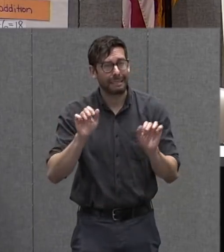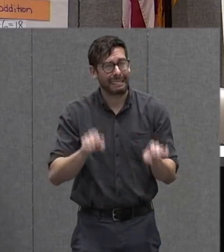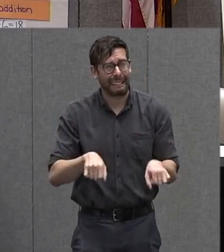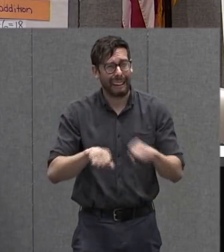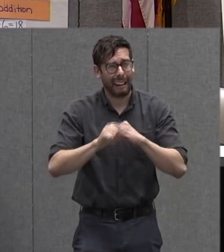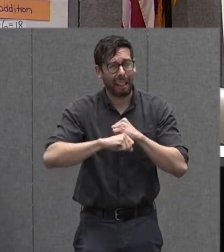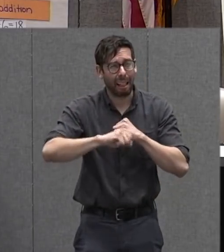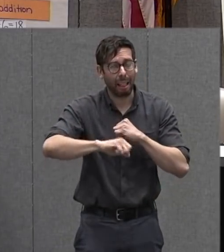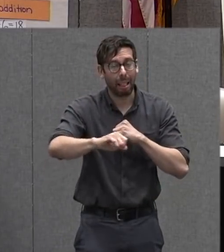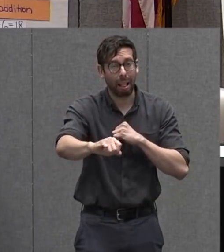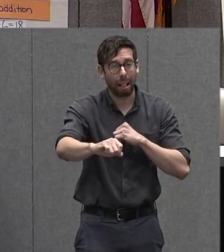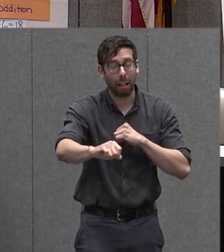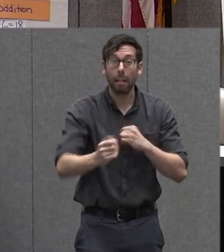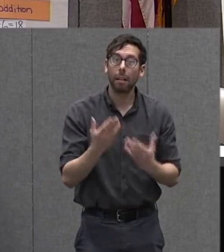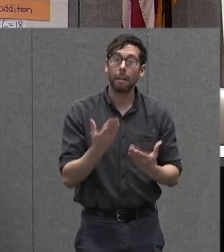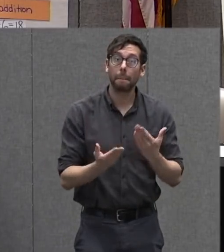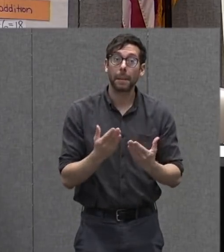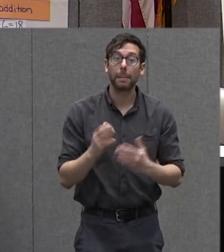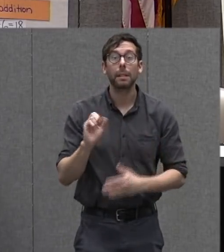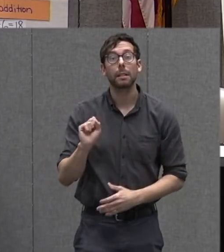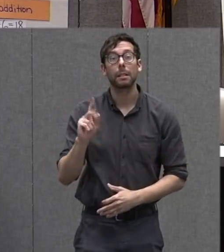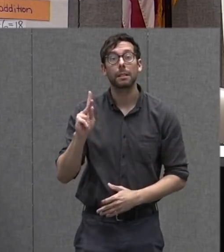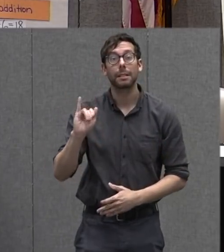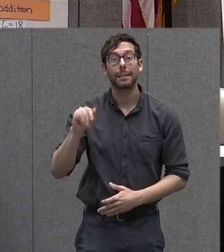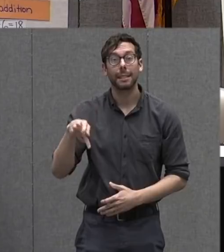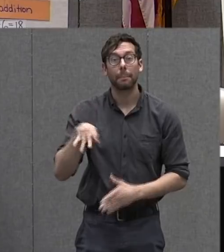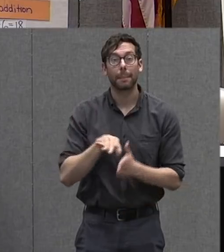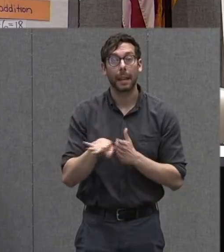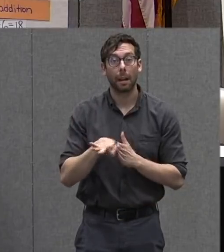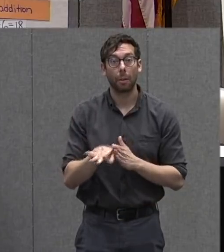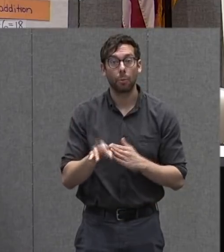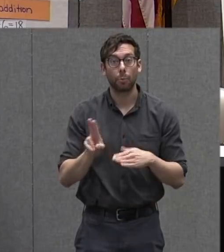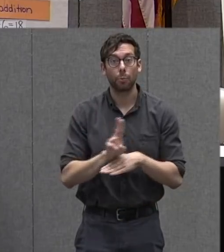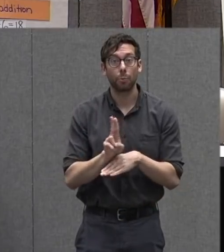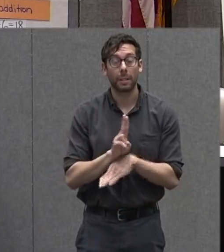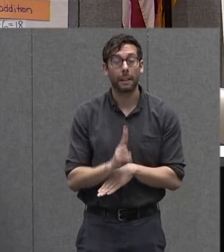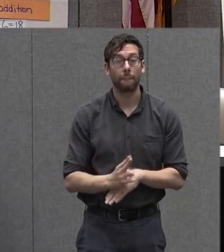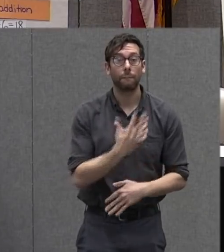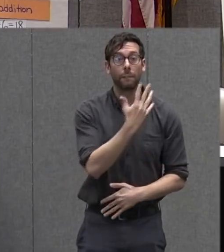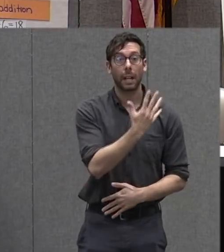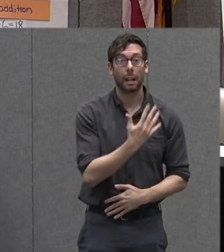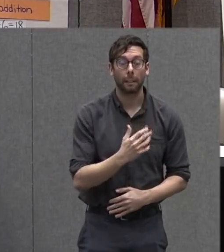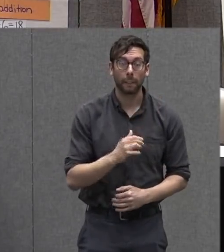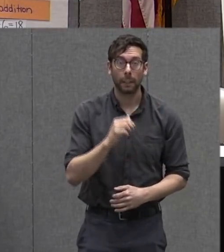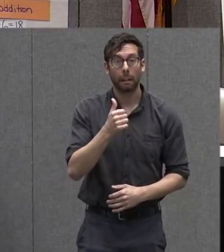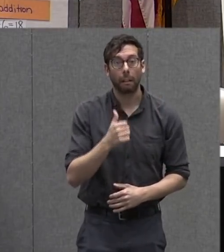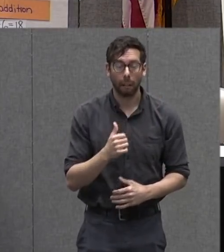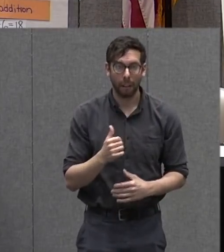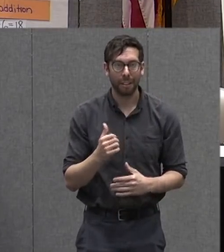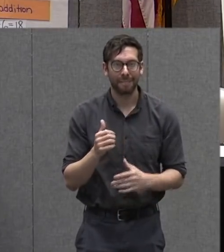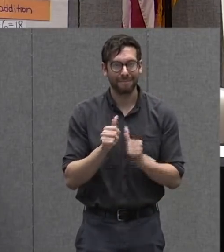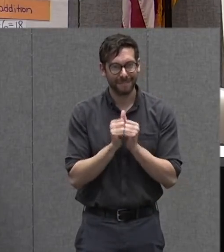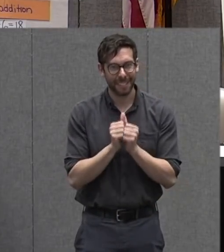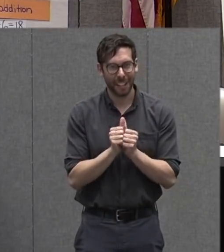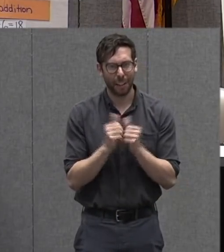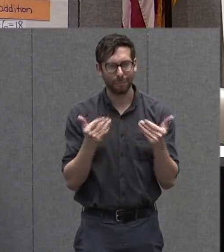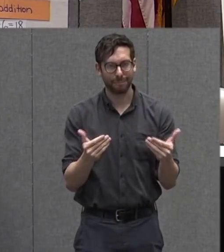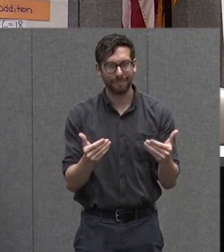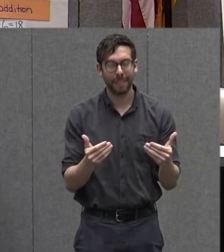5 and skip count, right? Let's go ahead and skip count together and figure out how many dots there are.